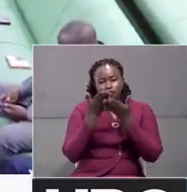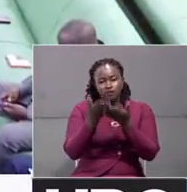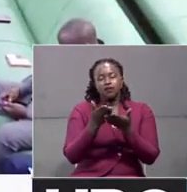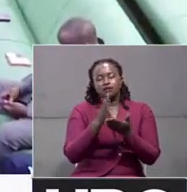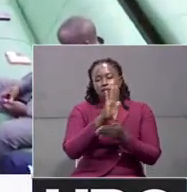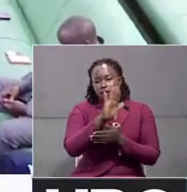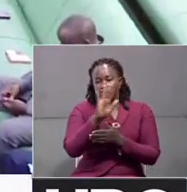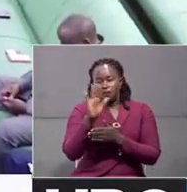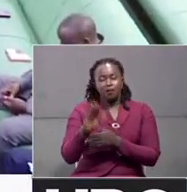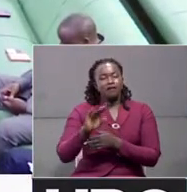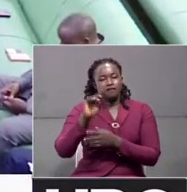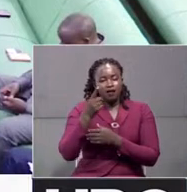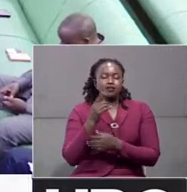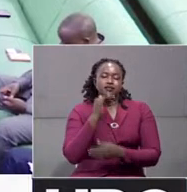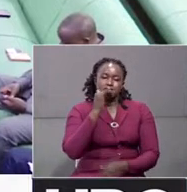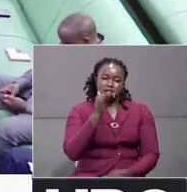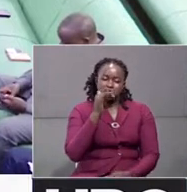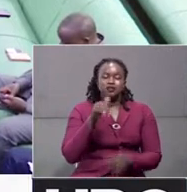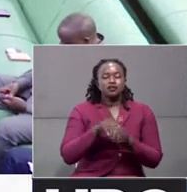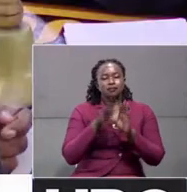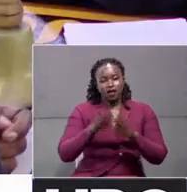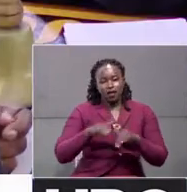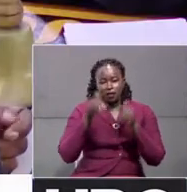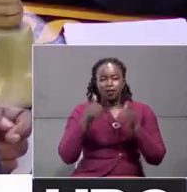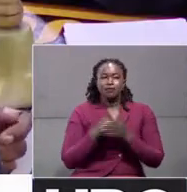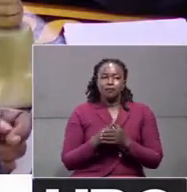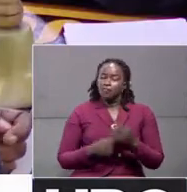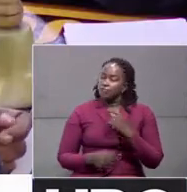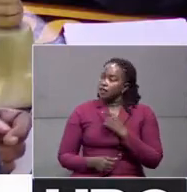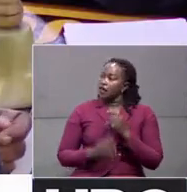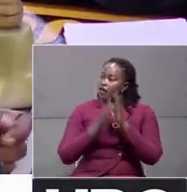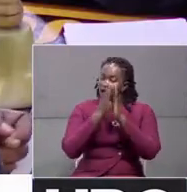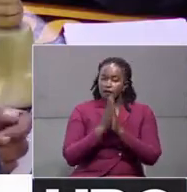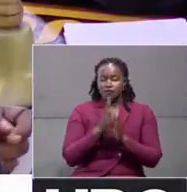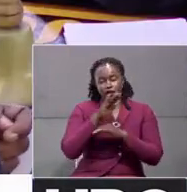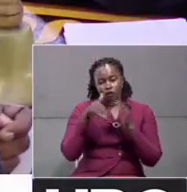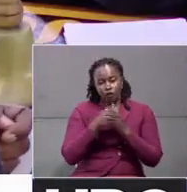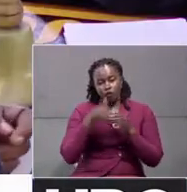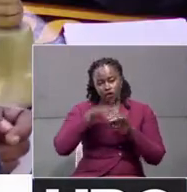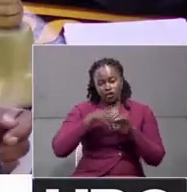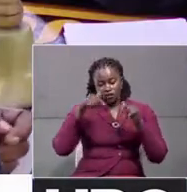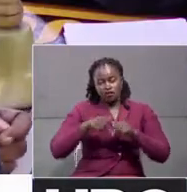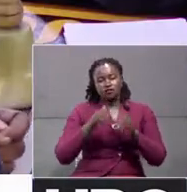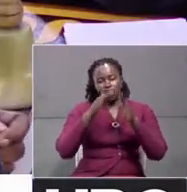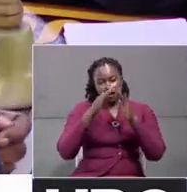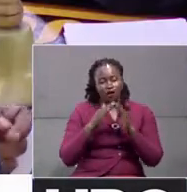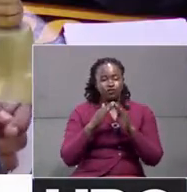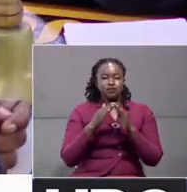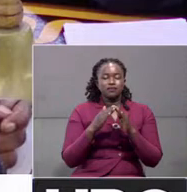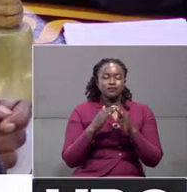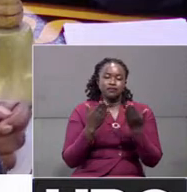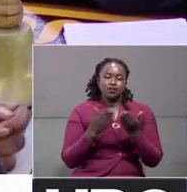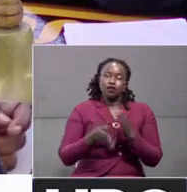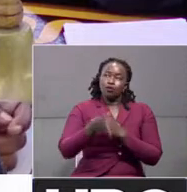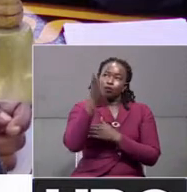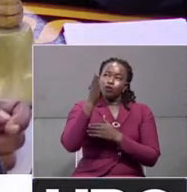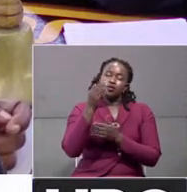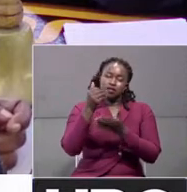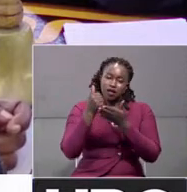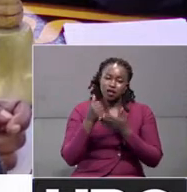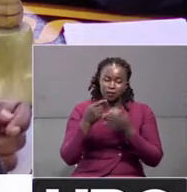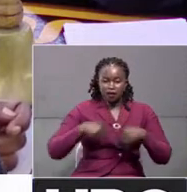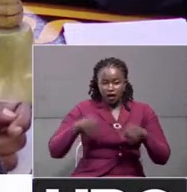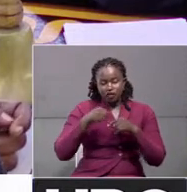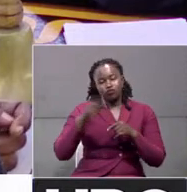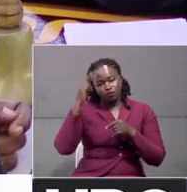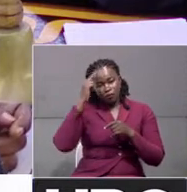respective maiden speeches. And I pray that all of us in this house, God will support and help us to remind